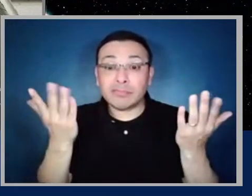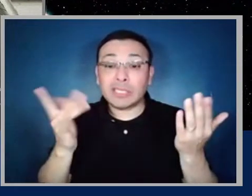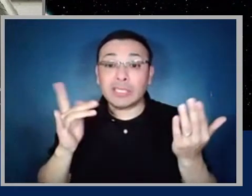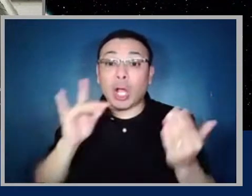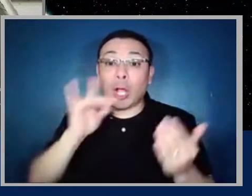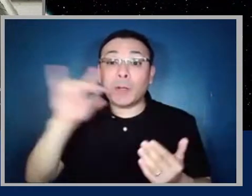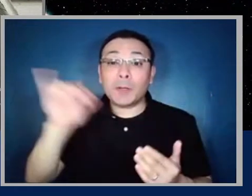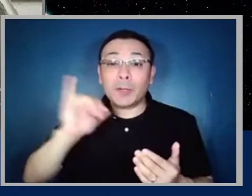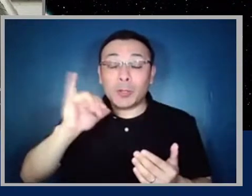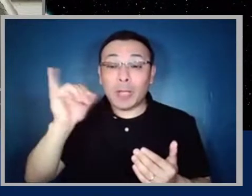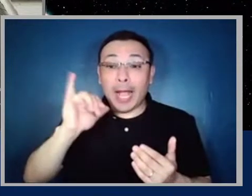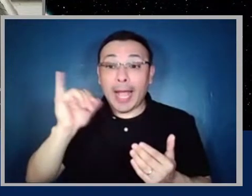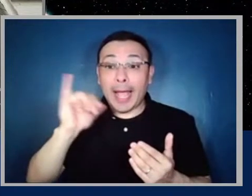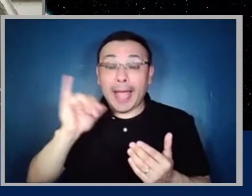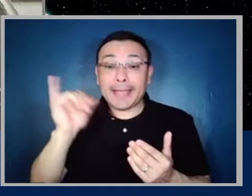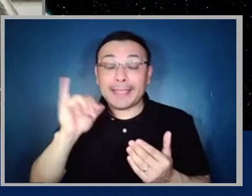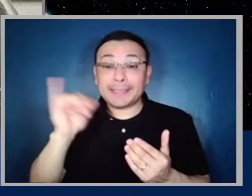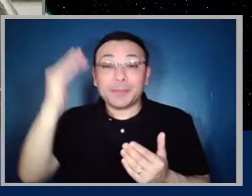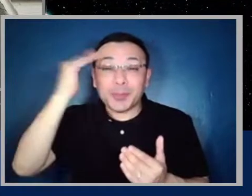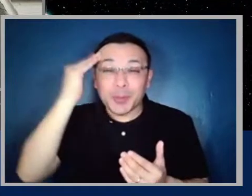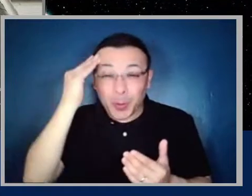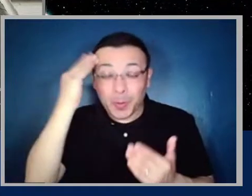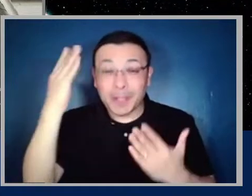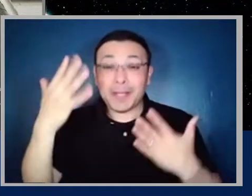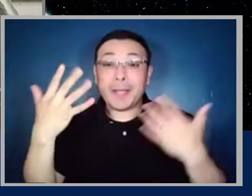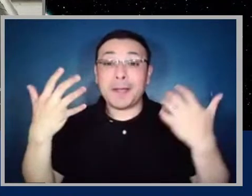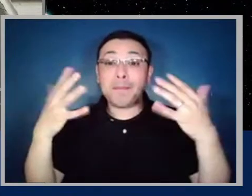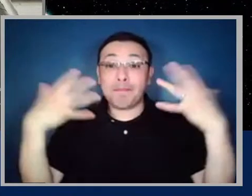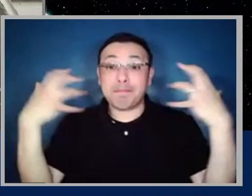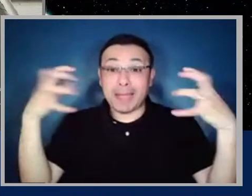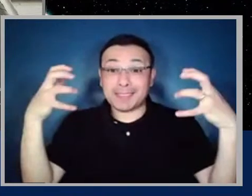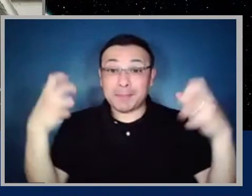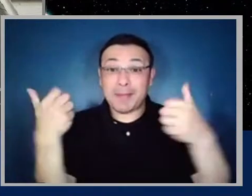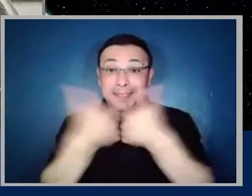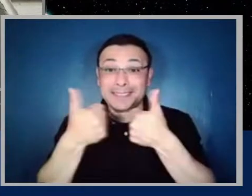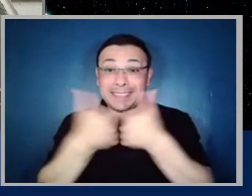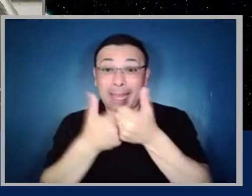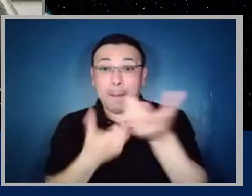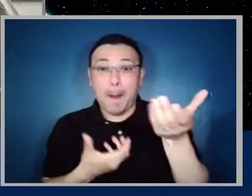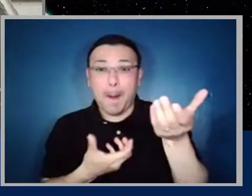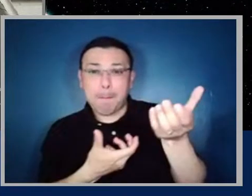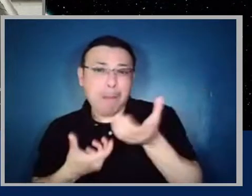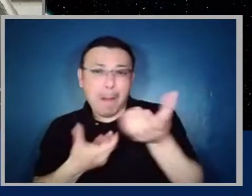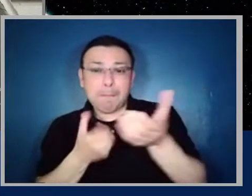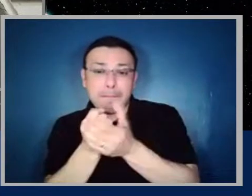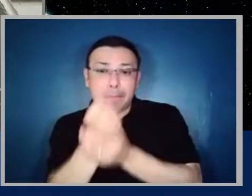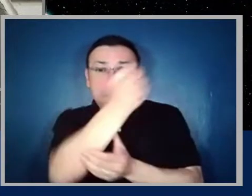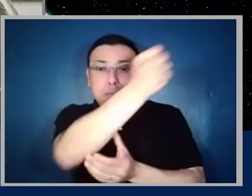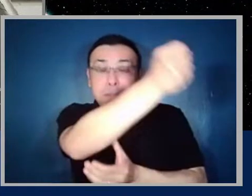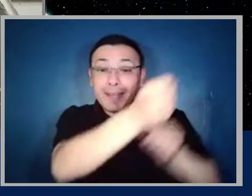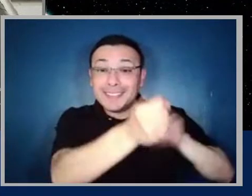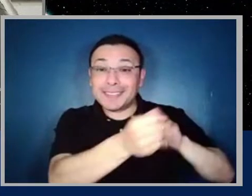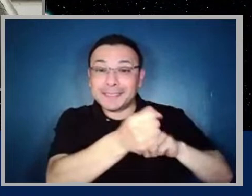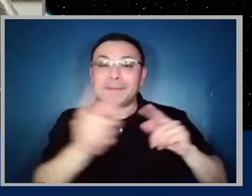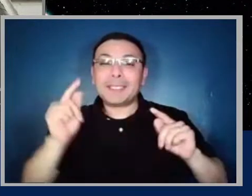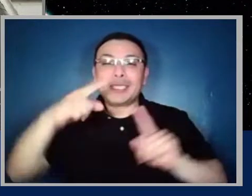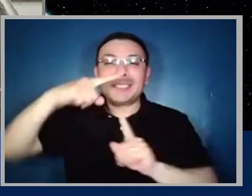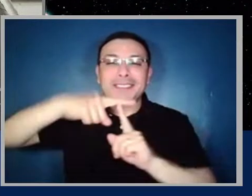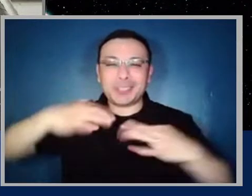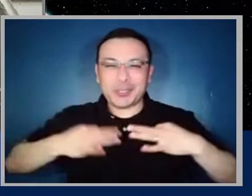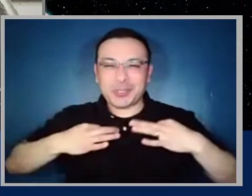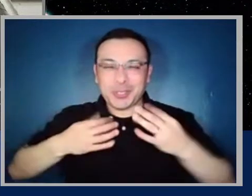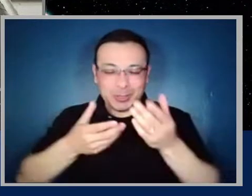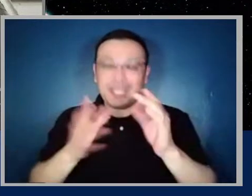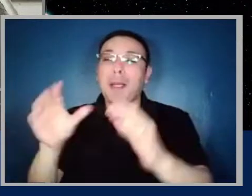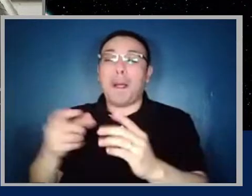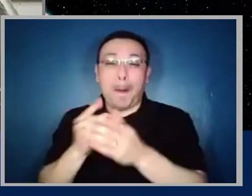at a basketball game. The cannons, humongous cannons that deploy our parachutes. Yeah, and so those have the